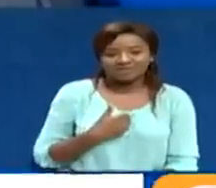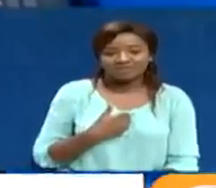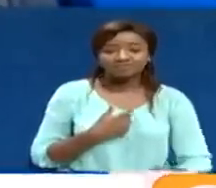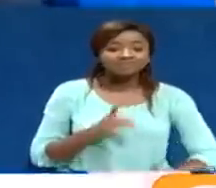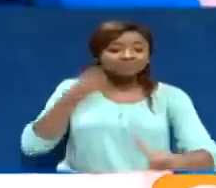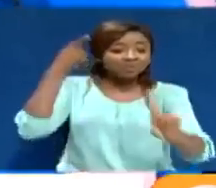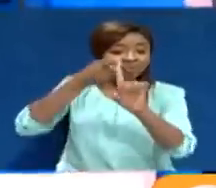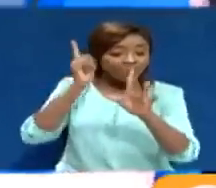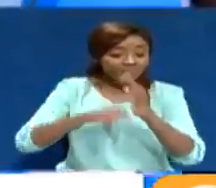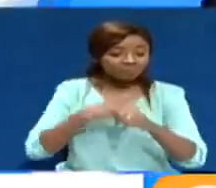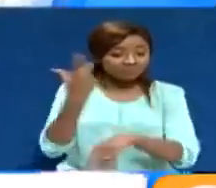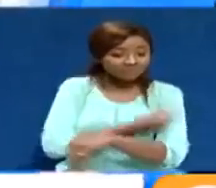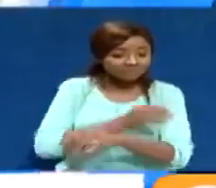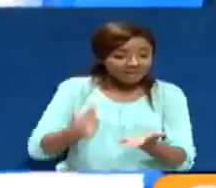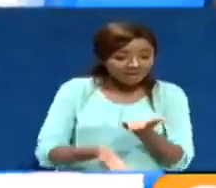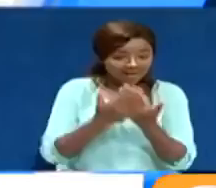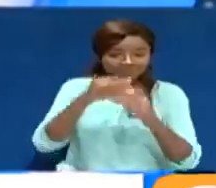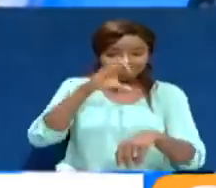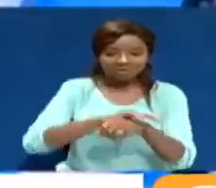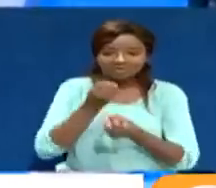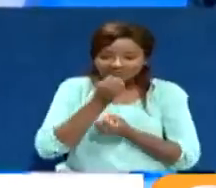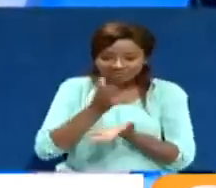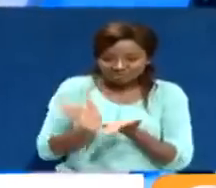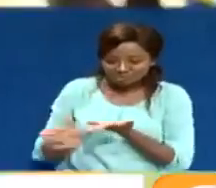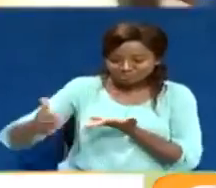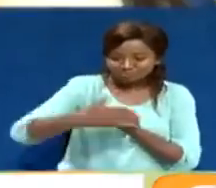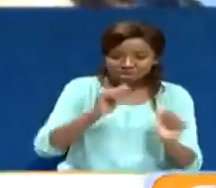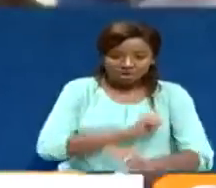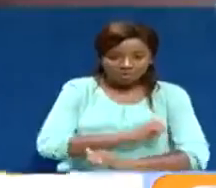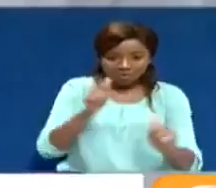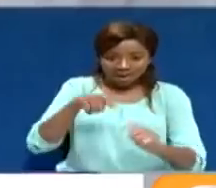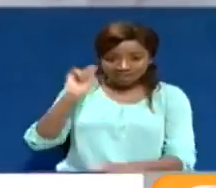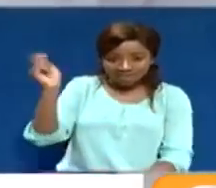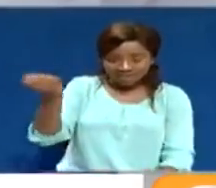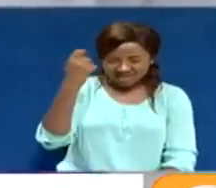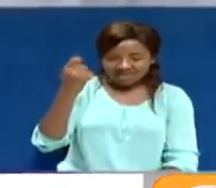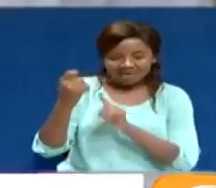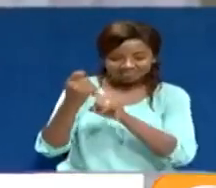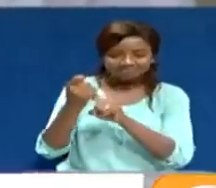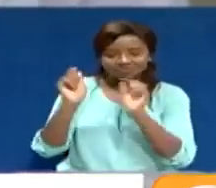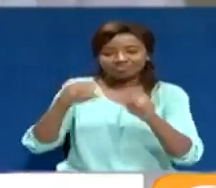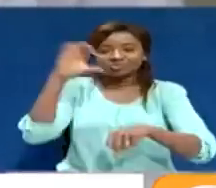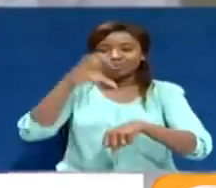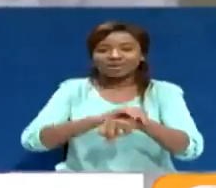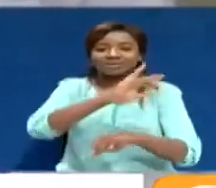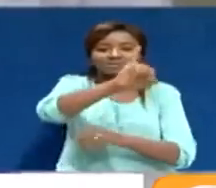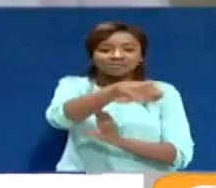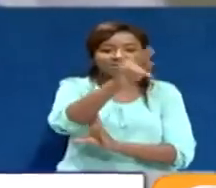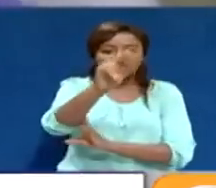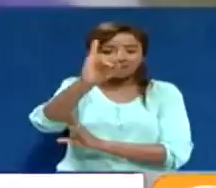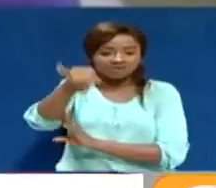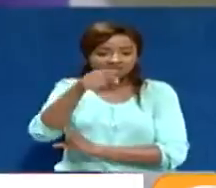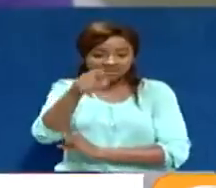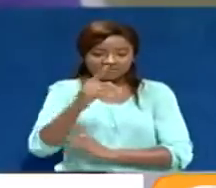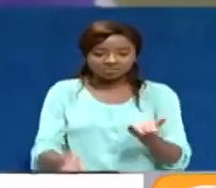better management and collection of data. Kenya is among several African countries expecting the Johnson & Johnson vaccine to